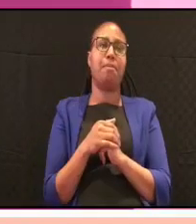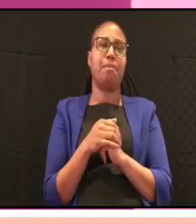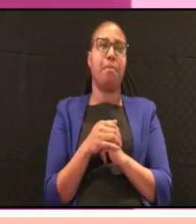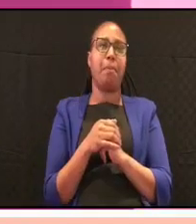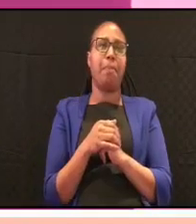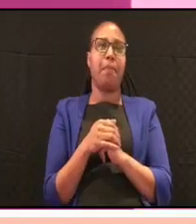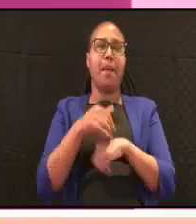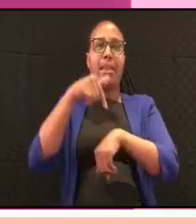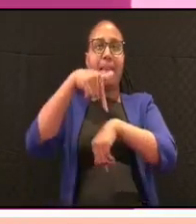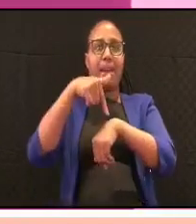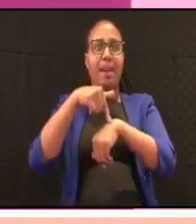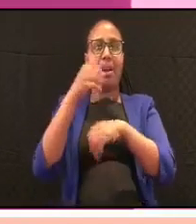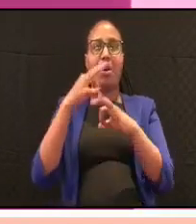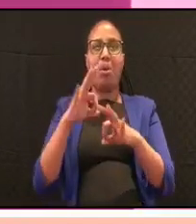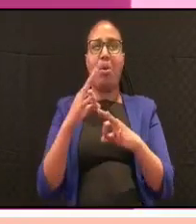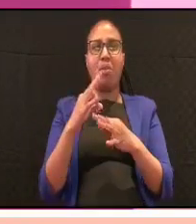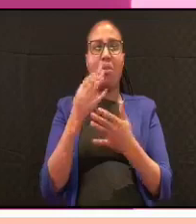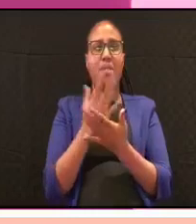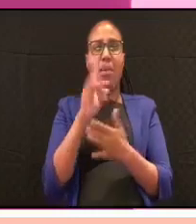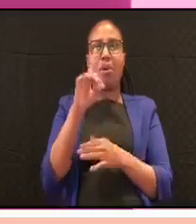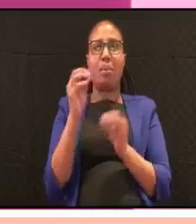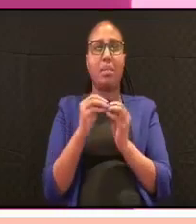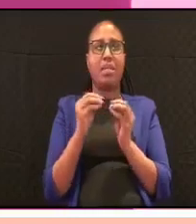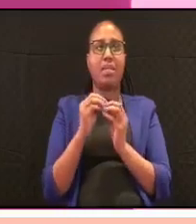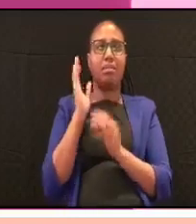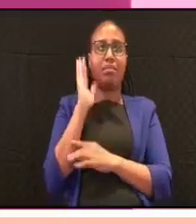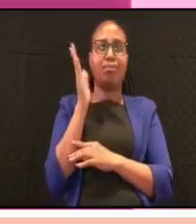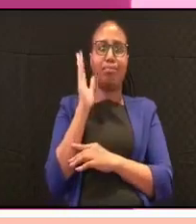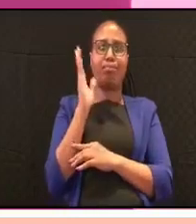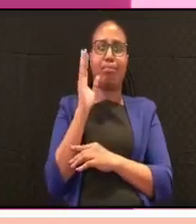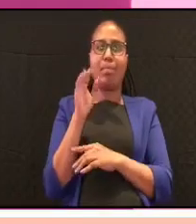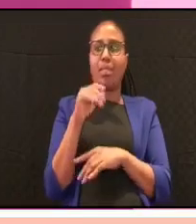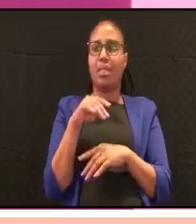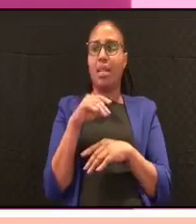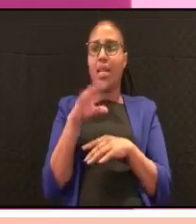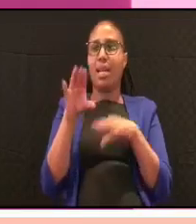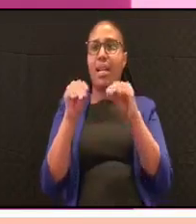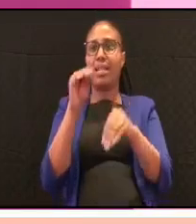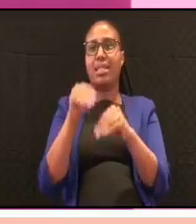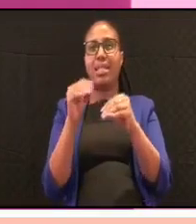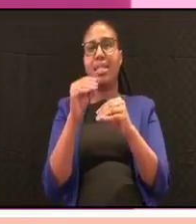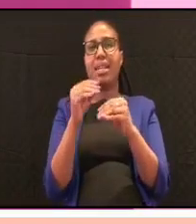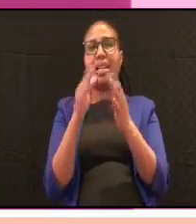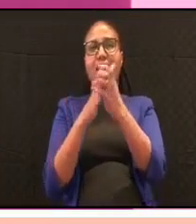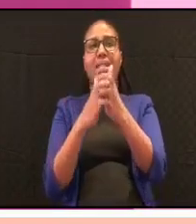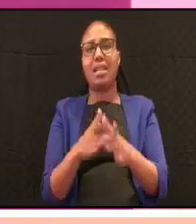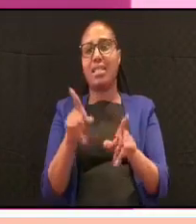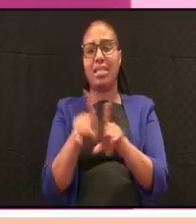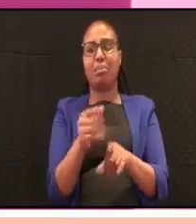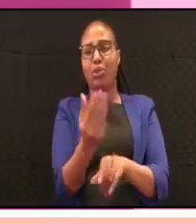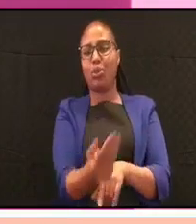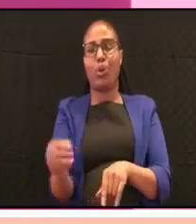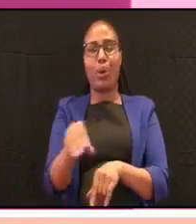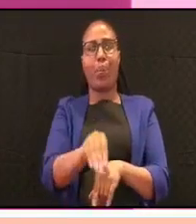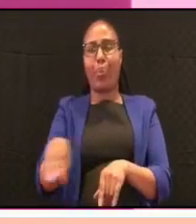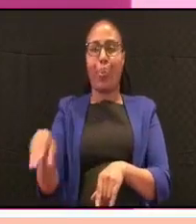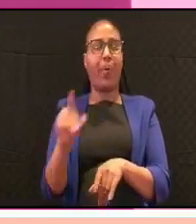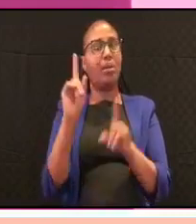The era of summoning meetings and lecturing elected leaders like children must come to an